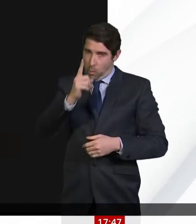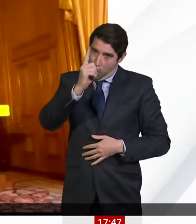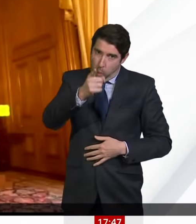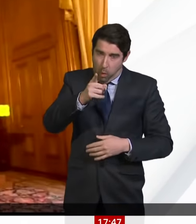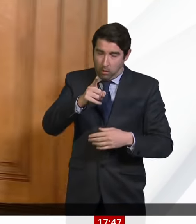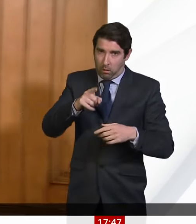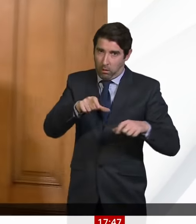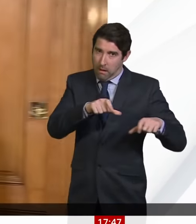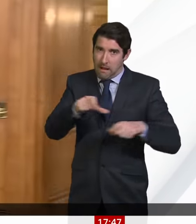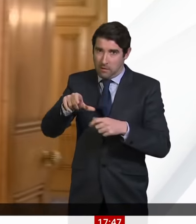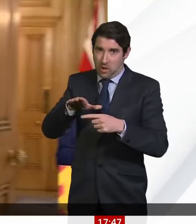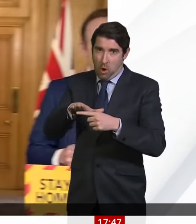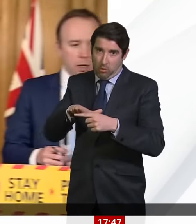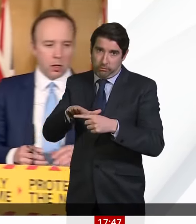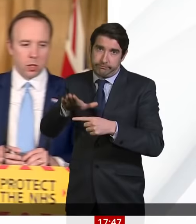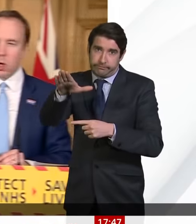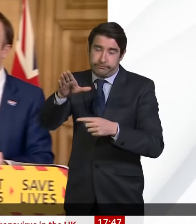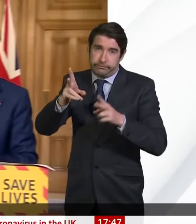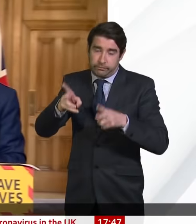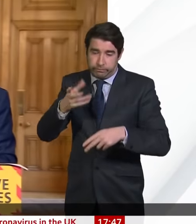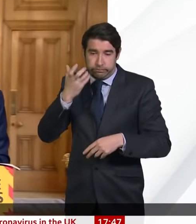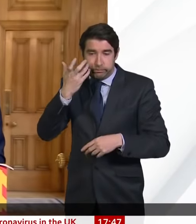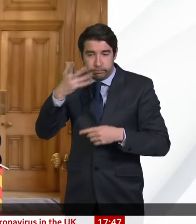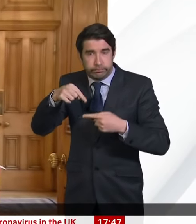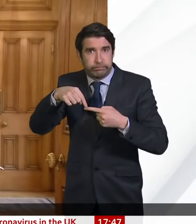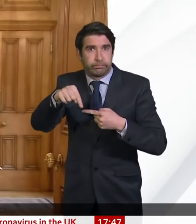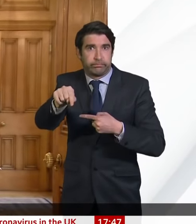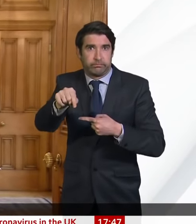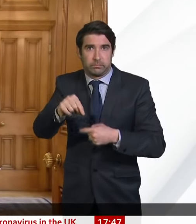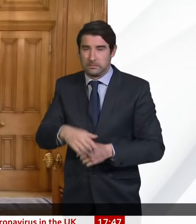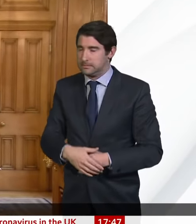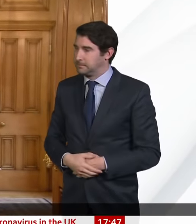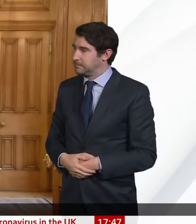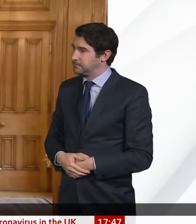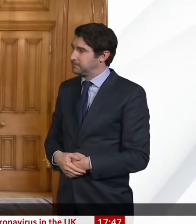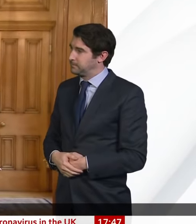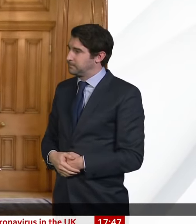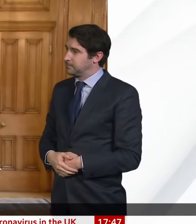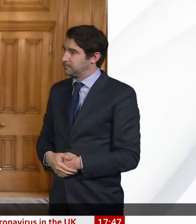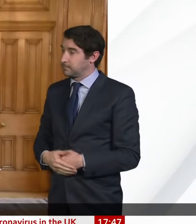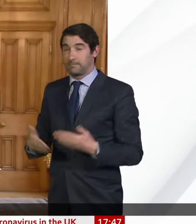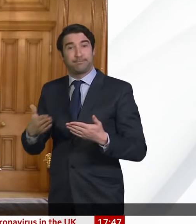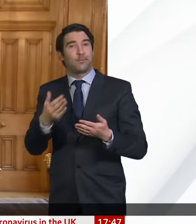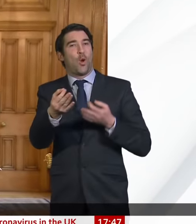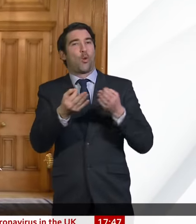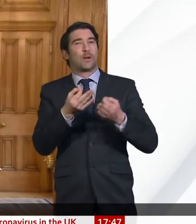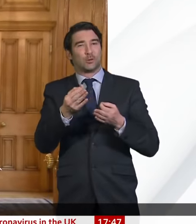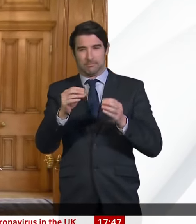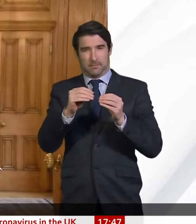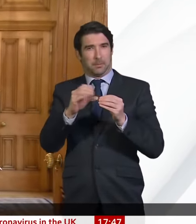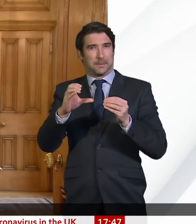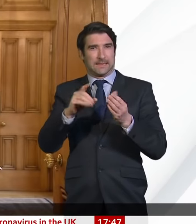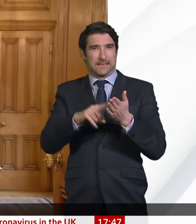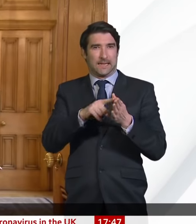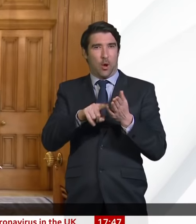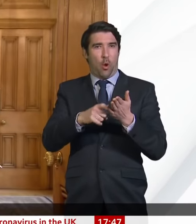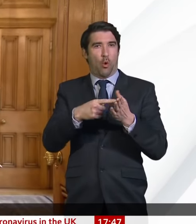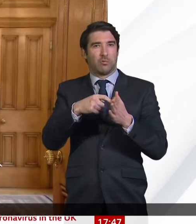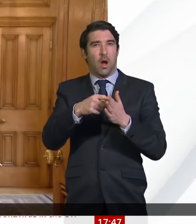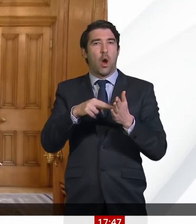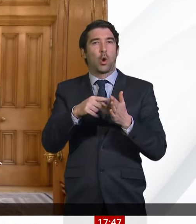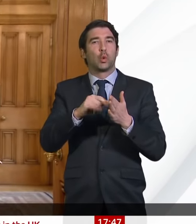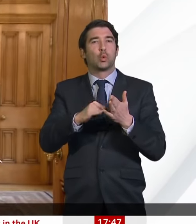Thanks, Steve. So if we now go to questions. First question from Laura Koonsberg at the BBC. Thank you very much,